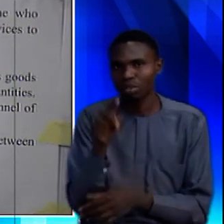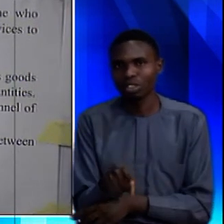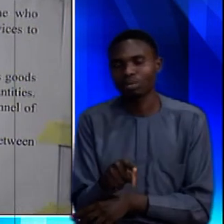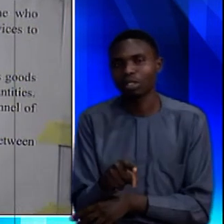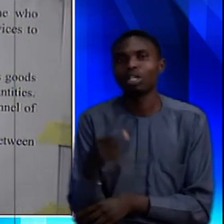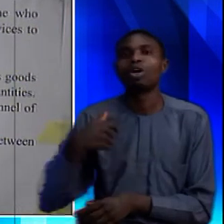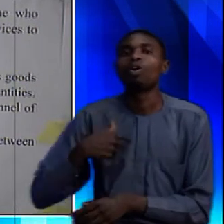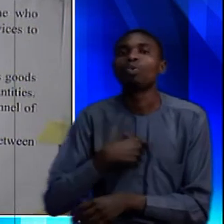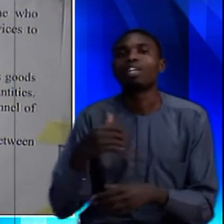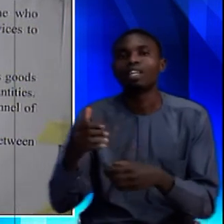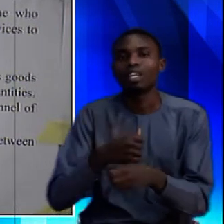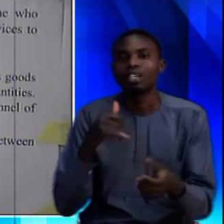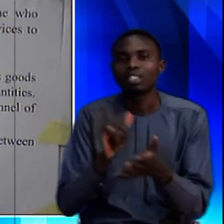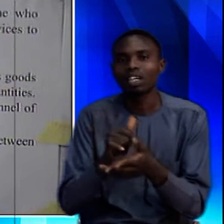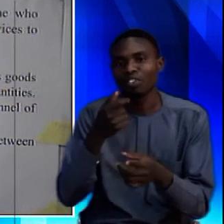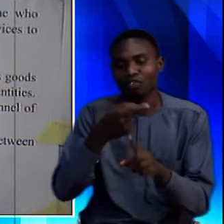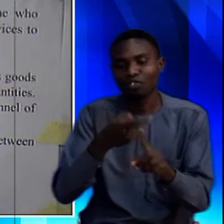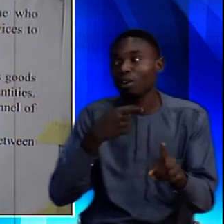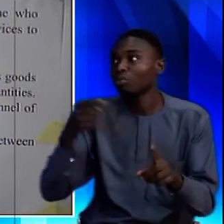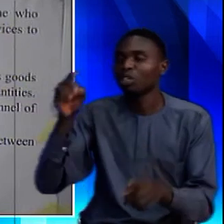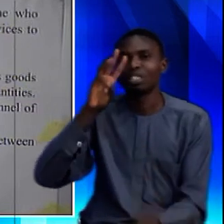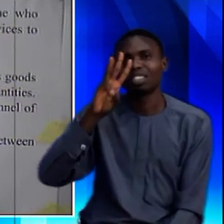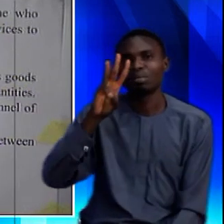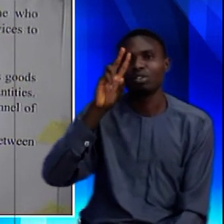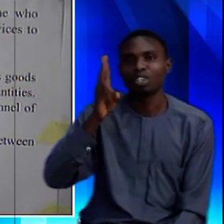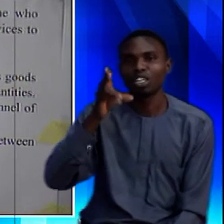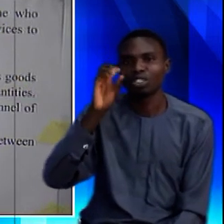buy them and sell it to the final consumer.